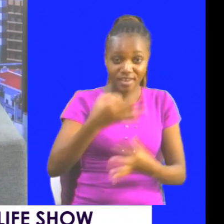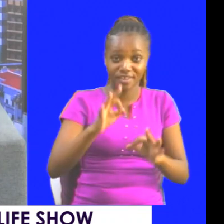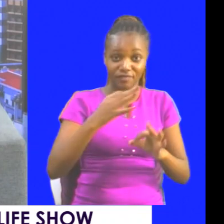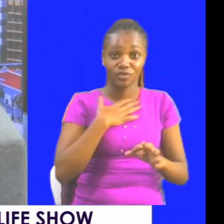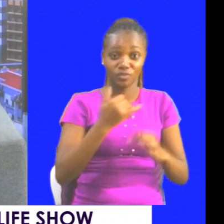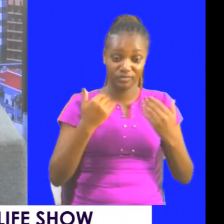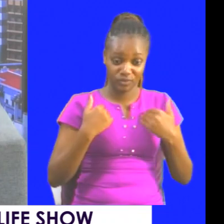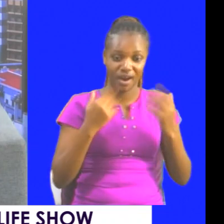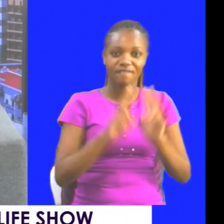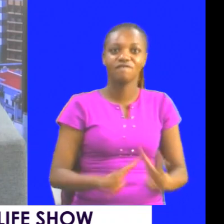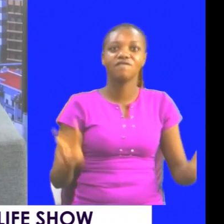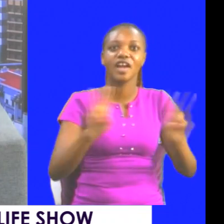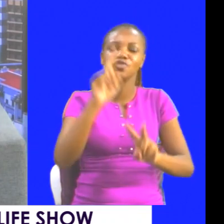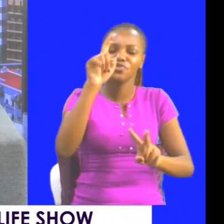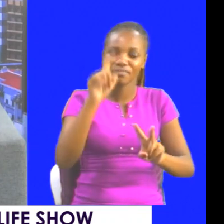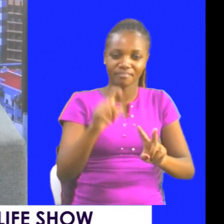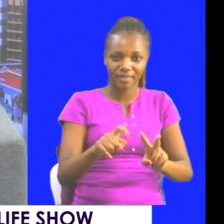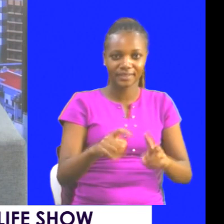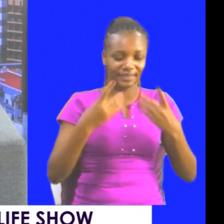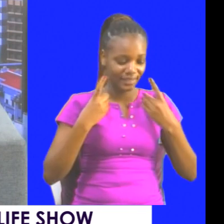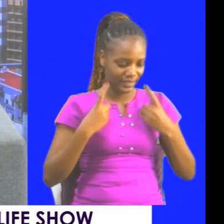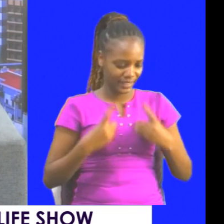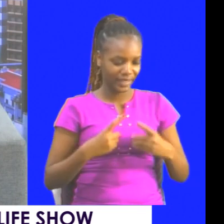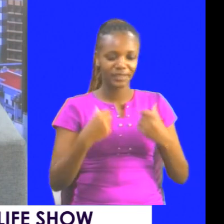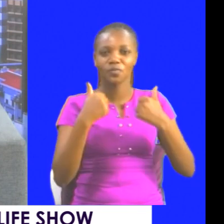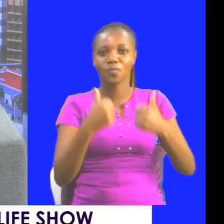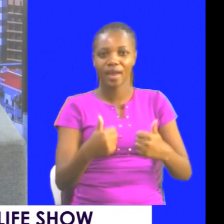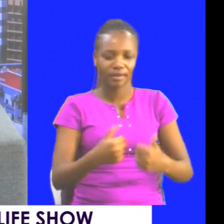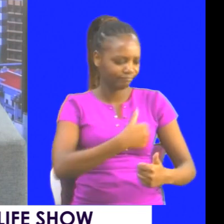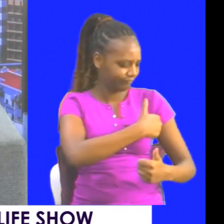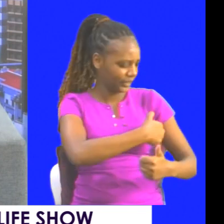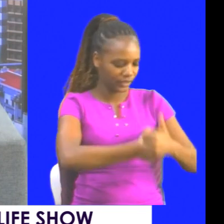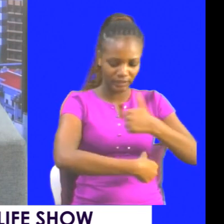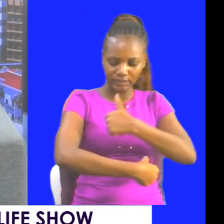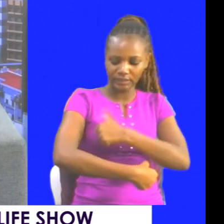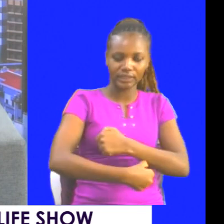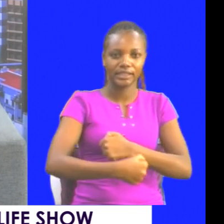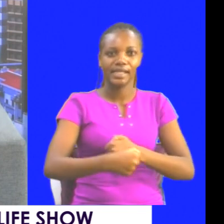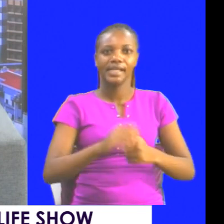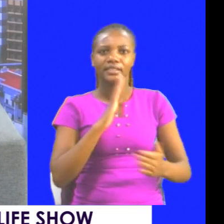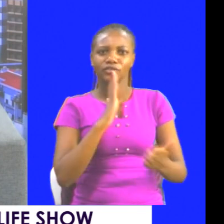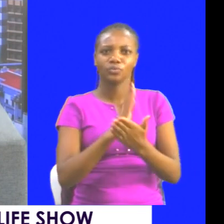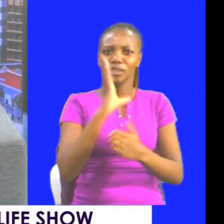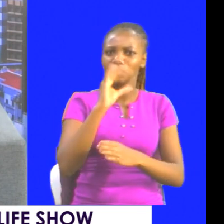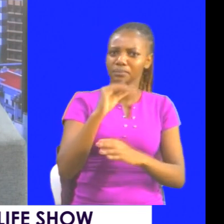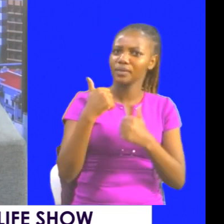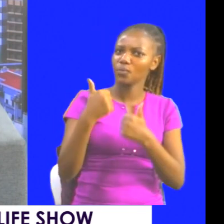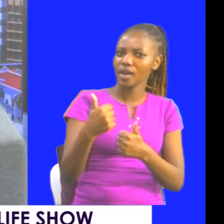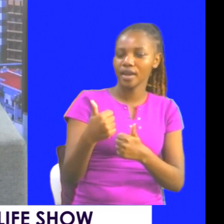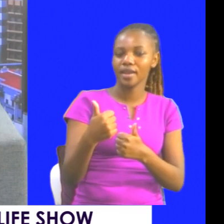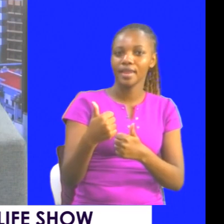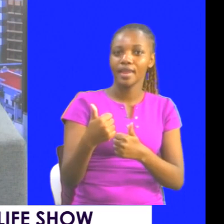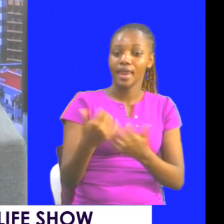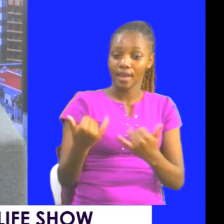relevant, you need to dress for the occasion, smell for the occasion, sound for the occasion. It